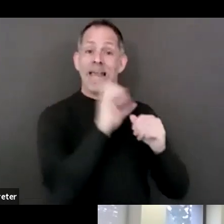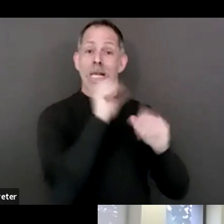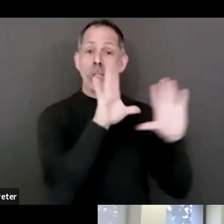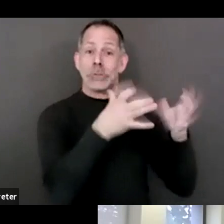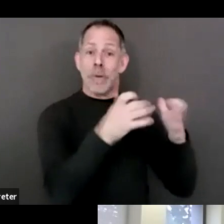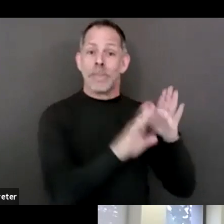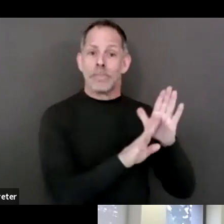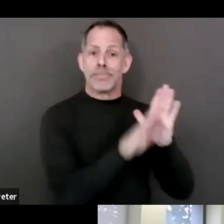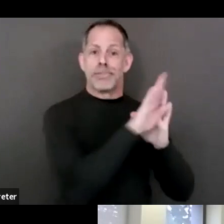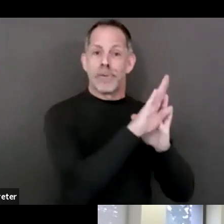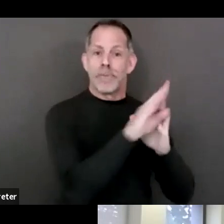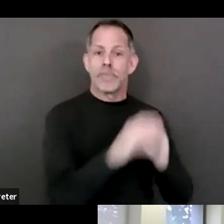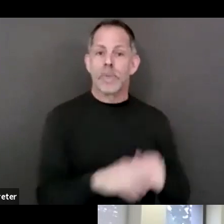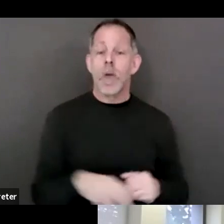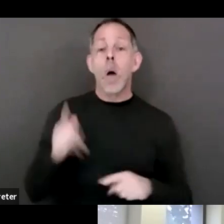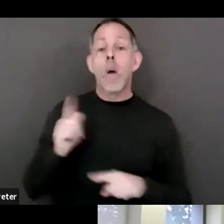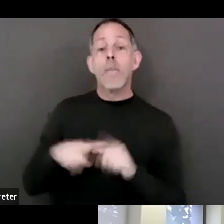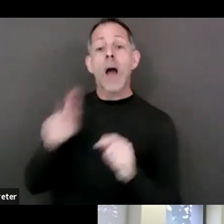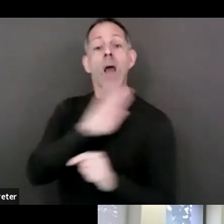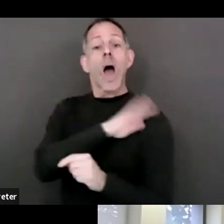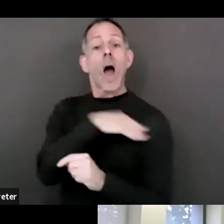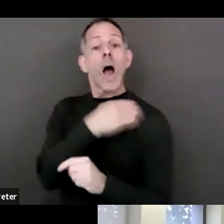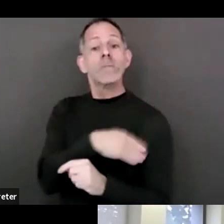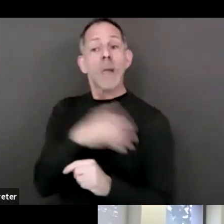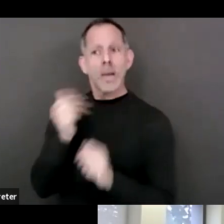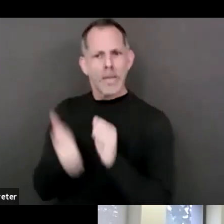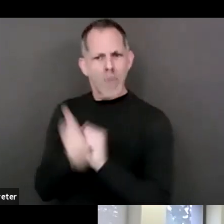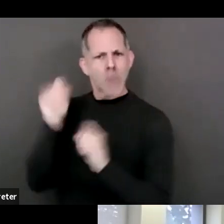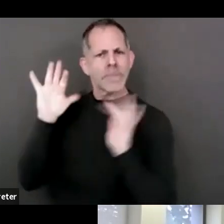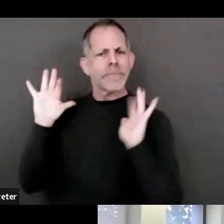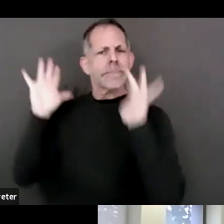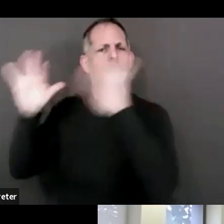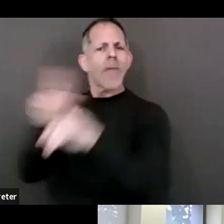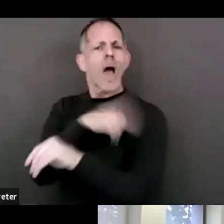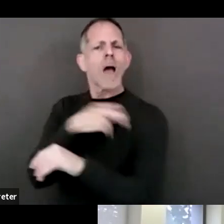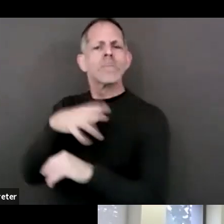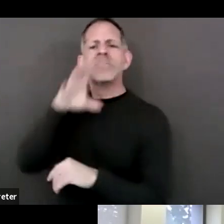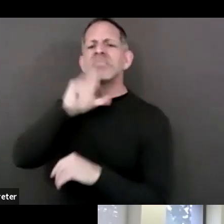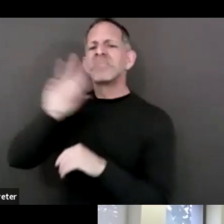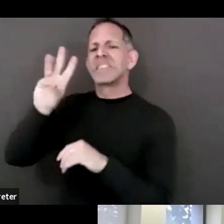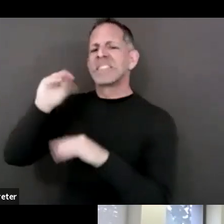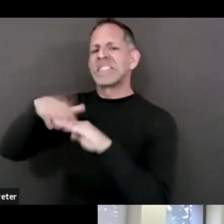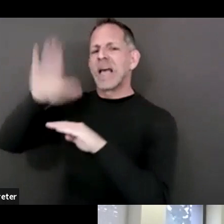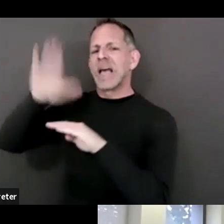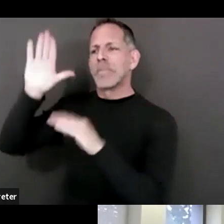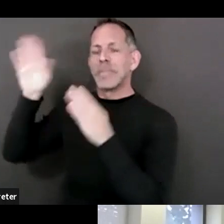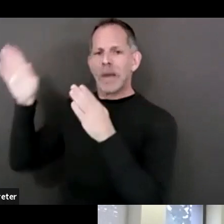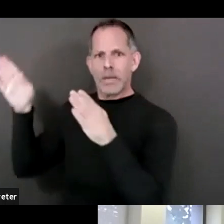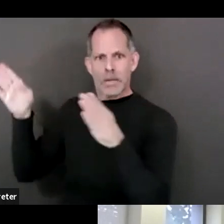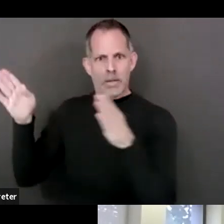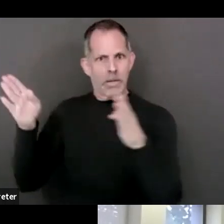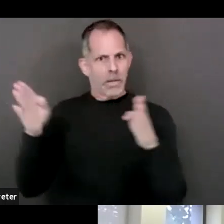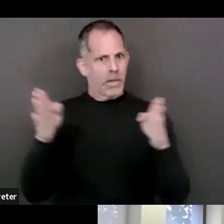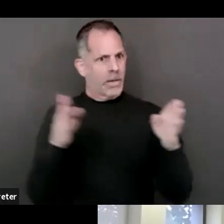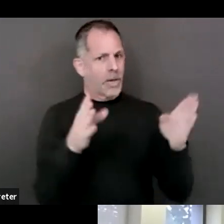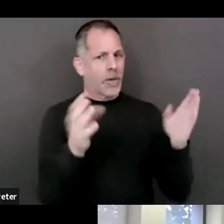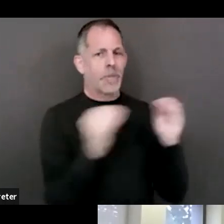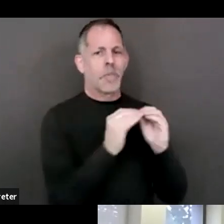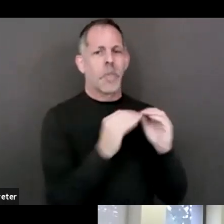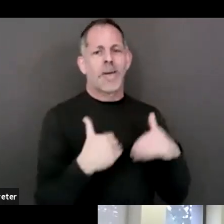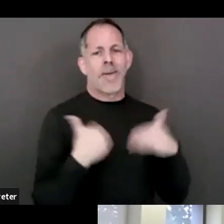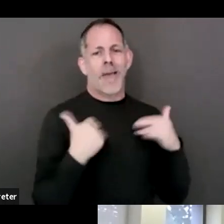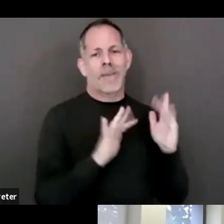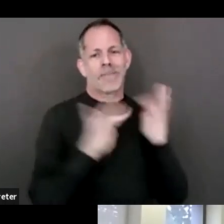mostly older than 60 and 65 to younger groups. Still, most of the hospitalizations are in the 50 to 59